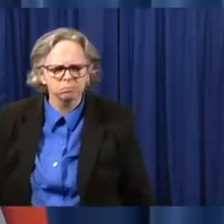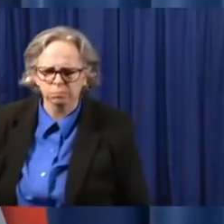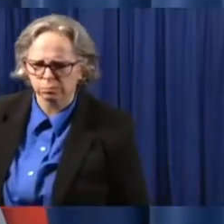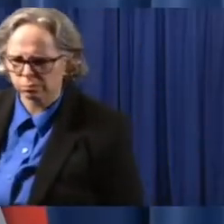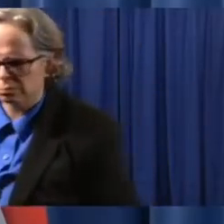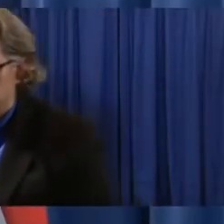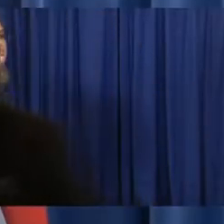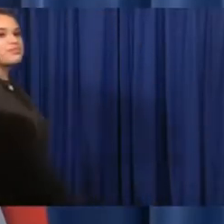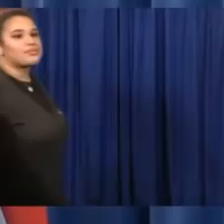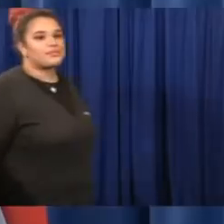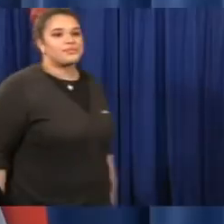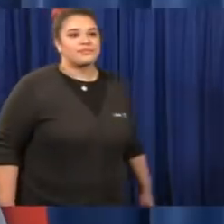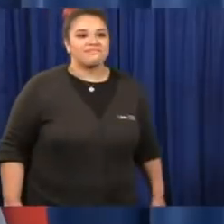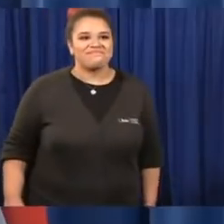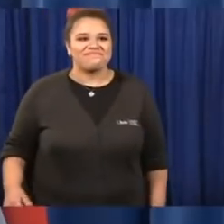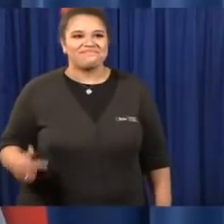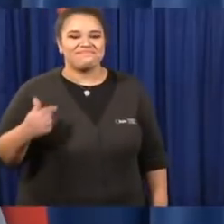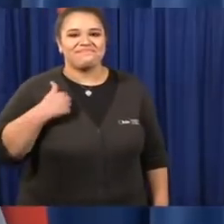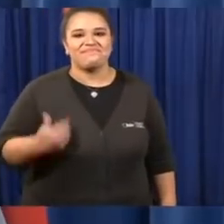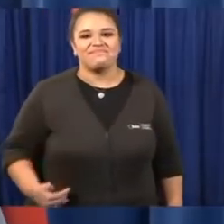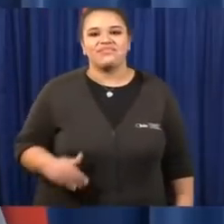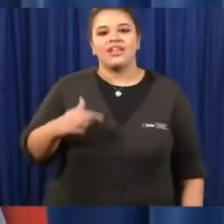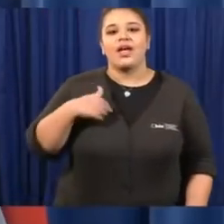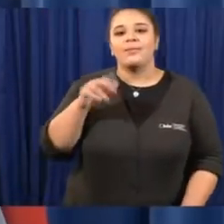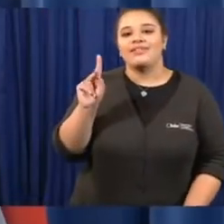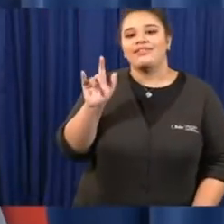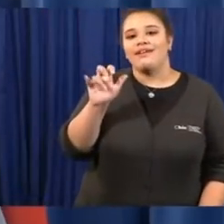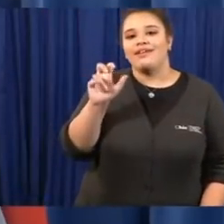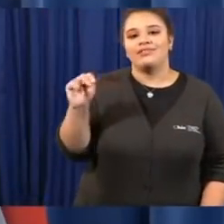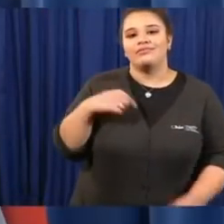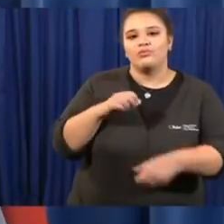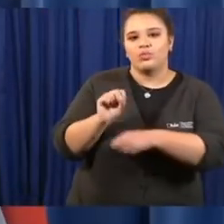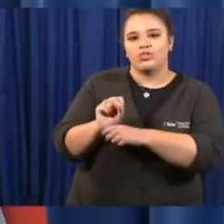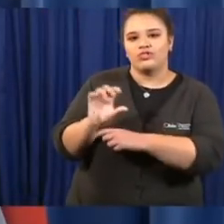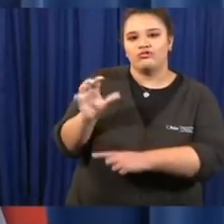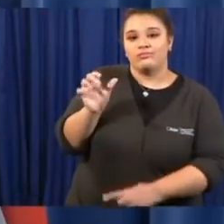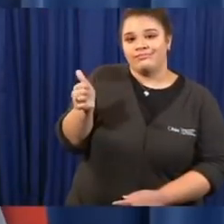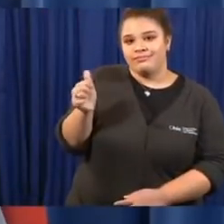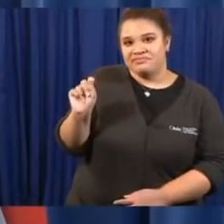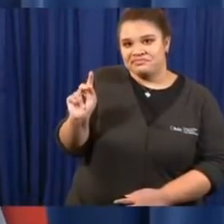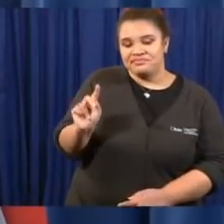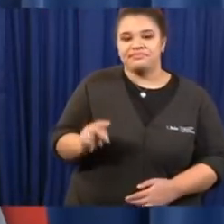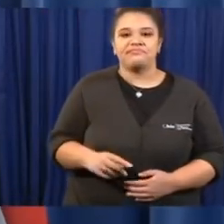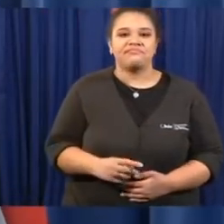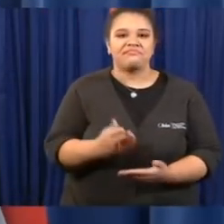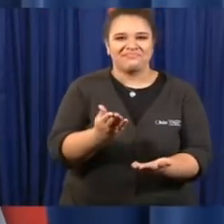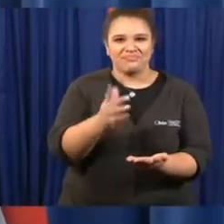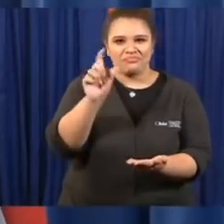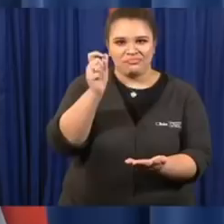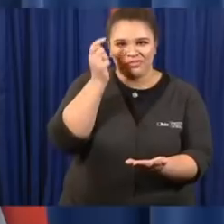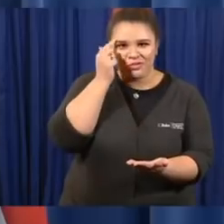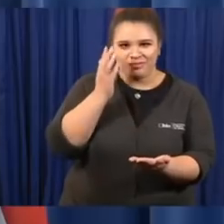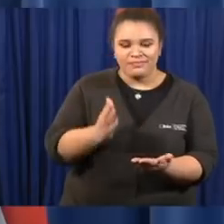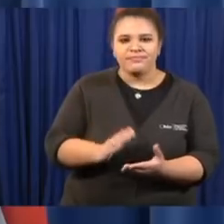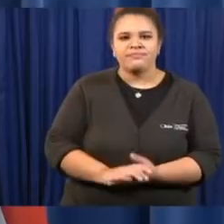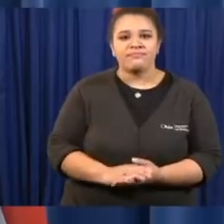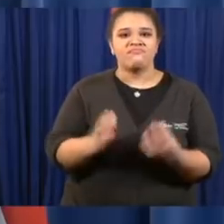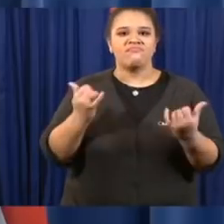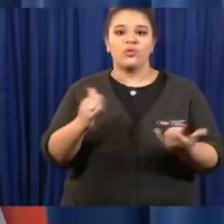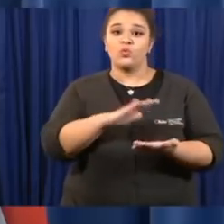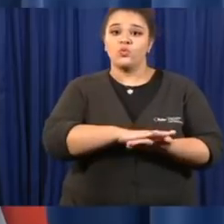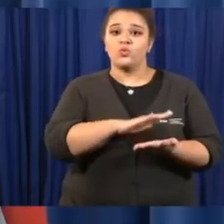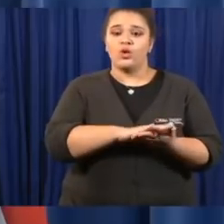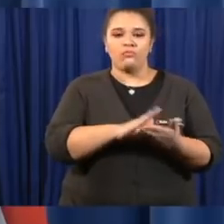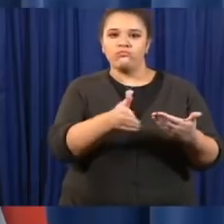Kevin Landers, WBNS 10 TV. My question is for the governor. Now that schools are closed for the academic year, what can you tell